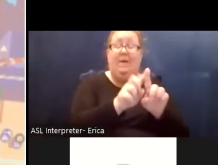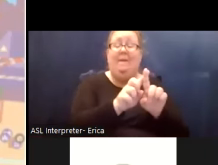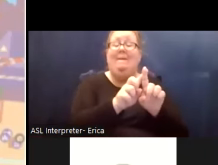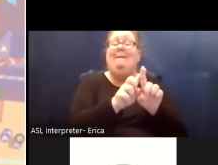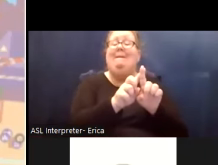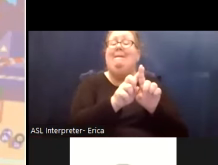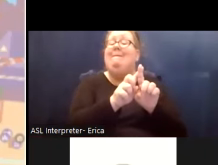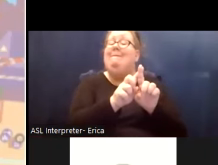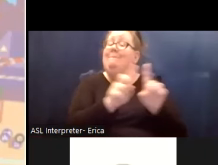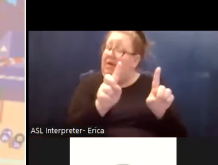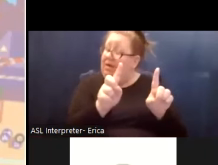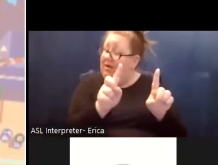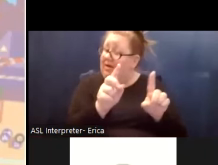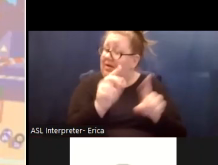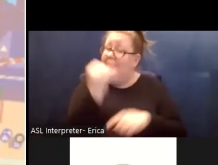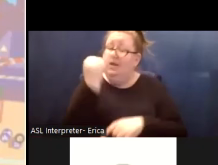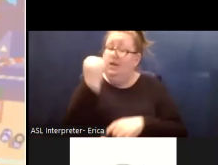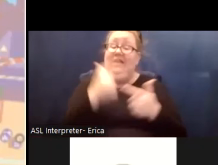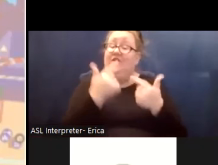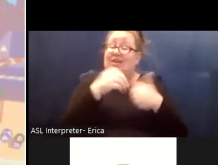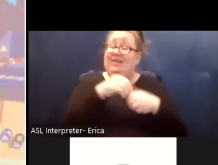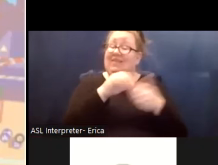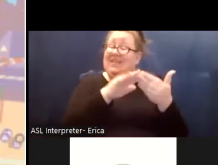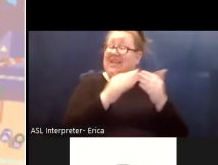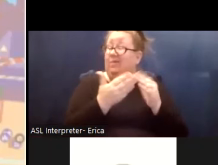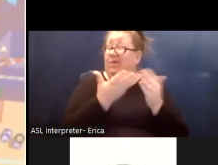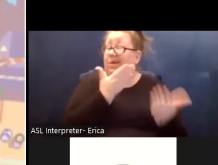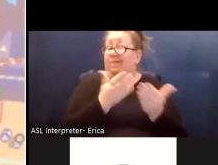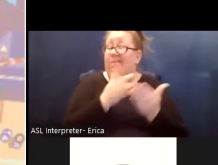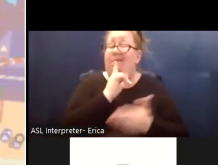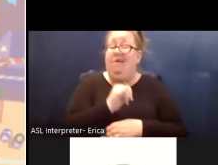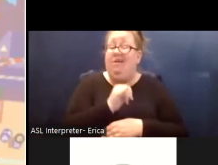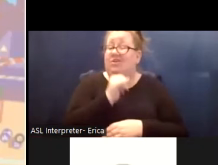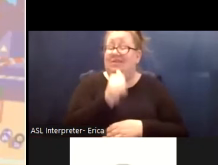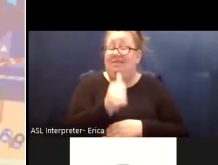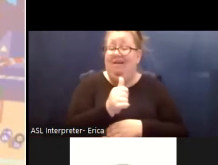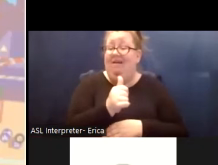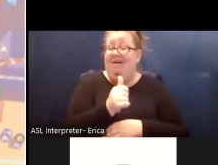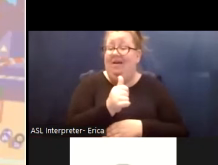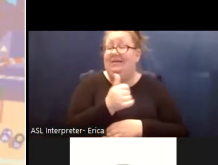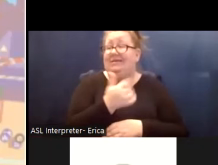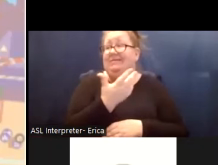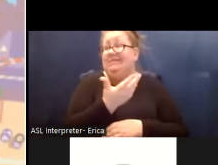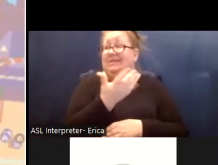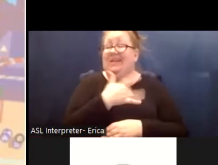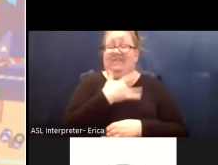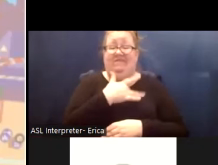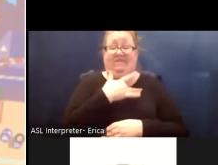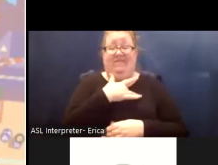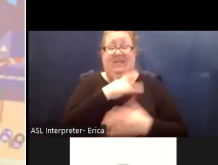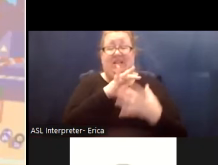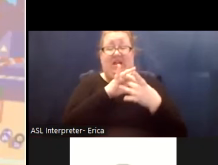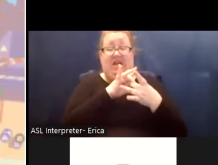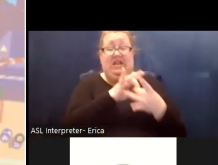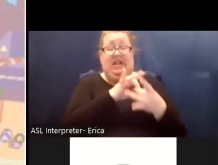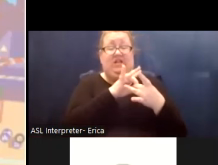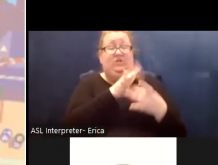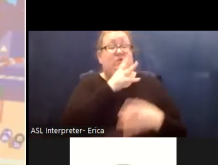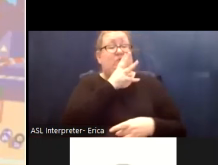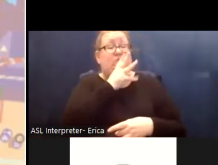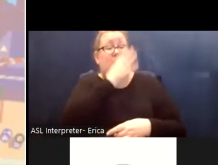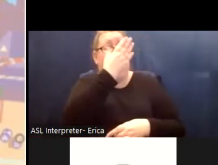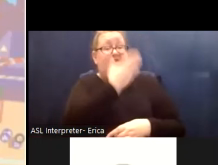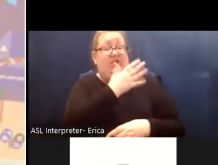you're living in the neighborhood, you might actually not feel as much of a connection to the waterfront